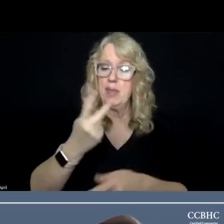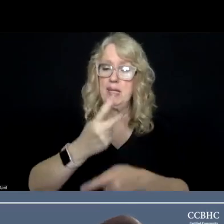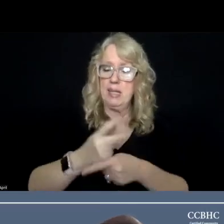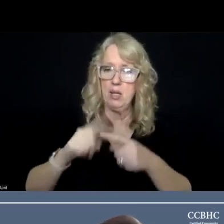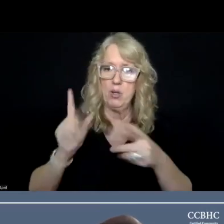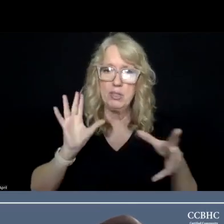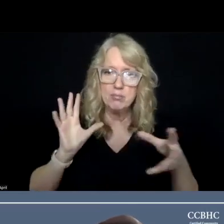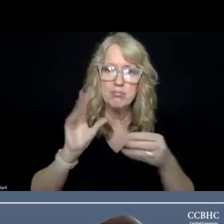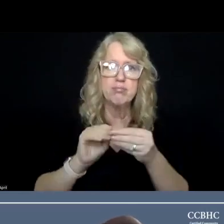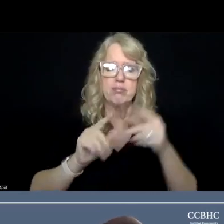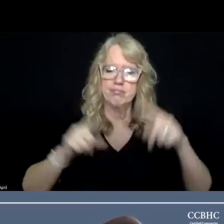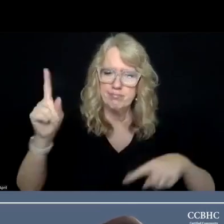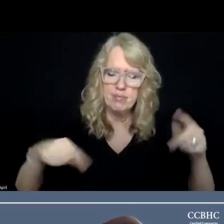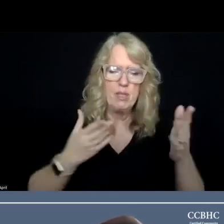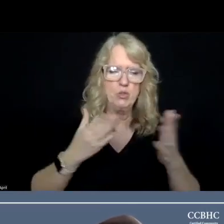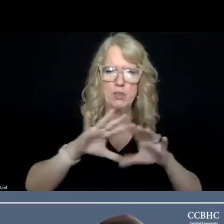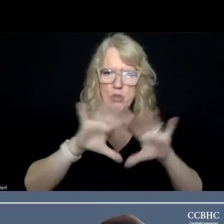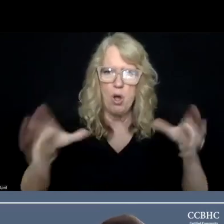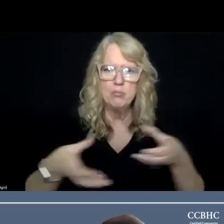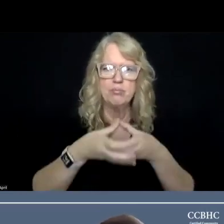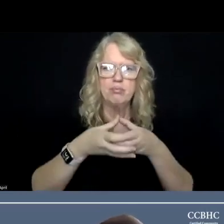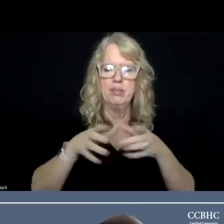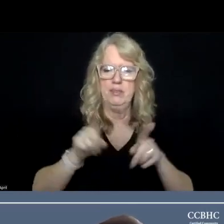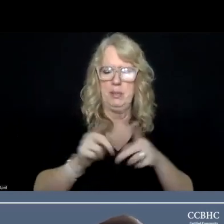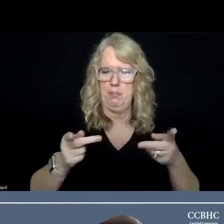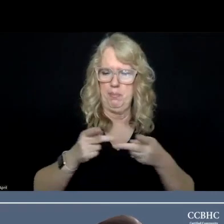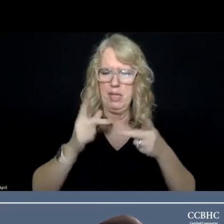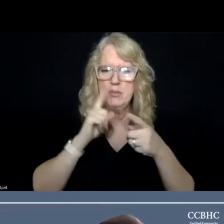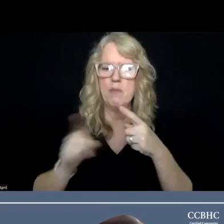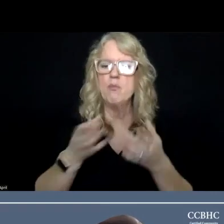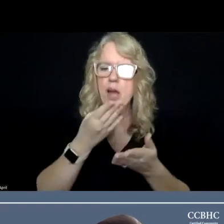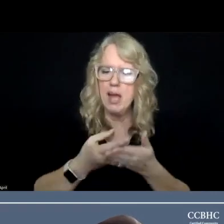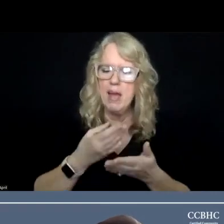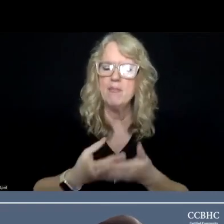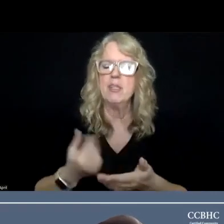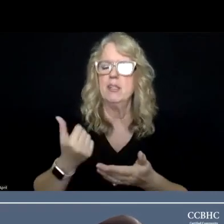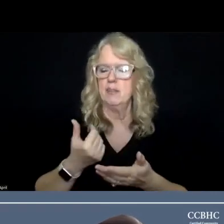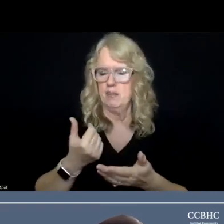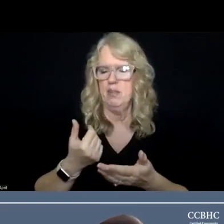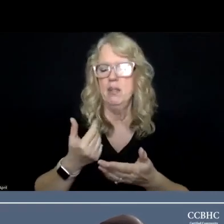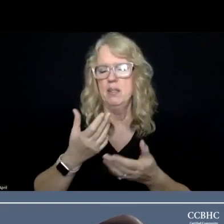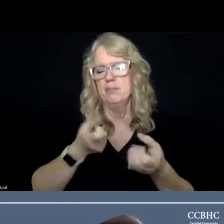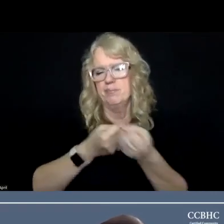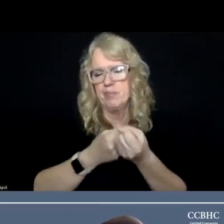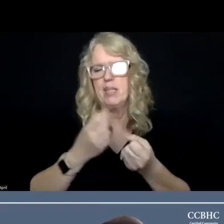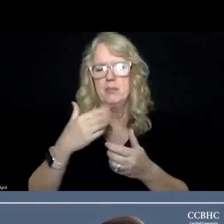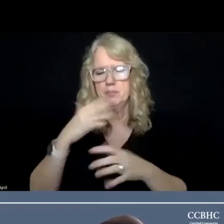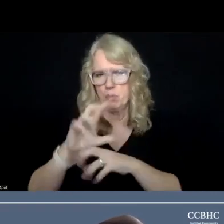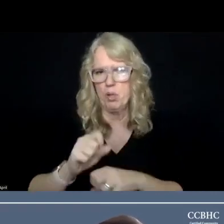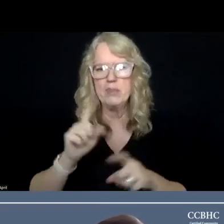comprehensive range of services in one place, incorporating evidence-based practices and other supports based on an assessment of community